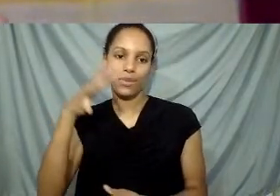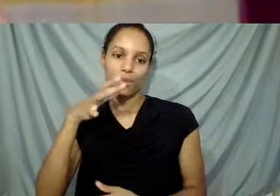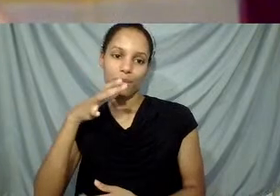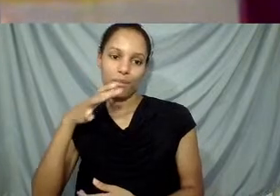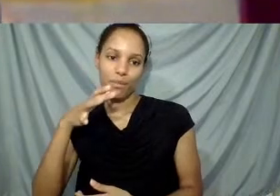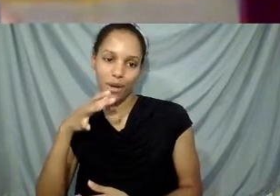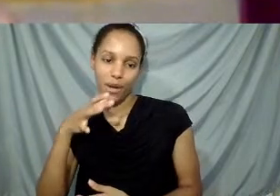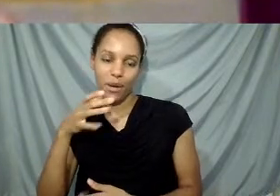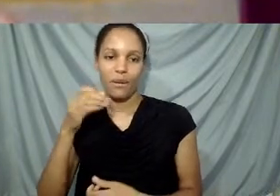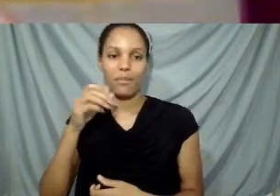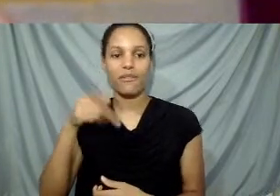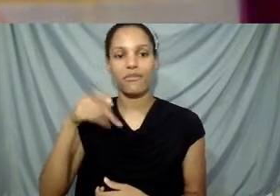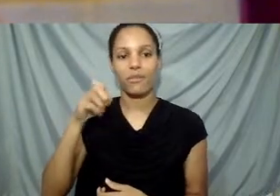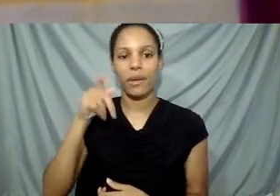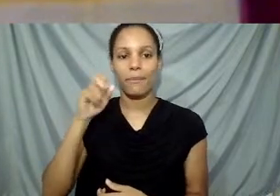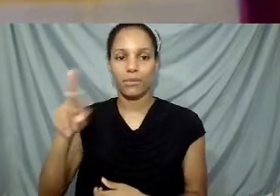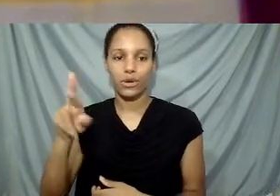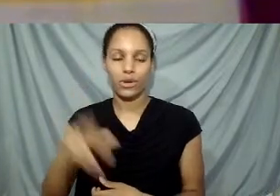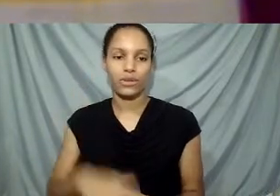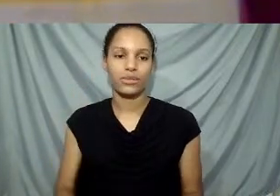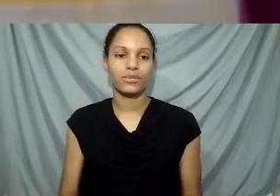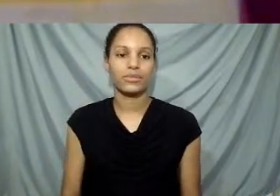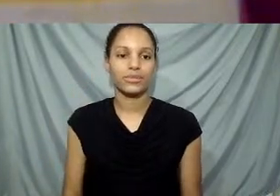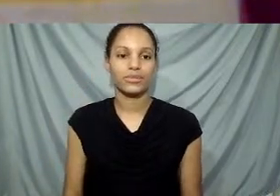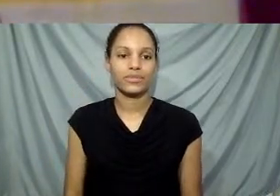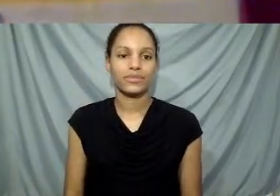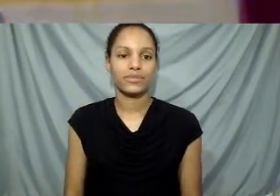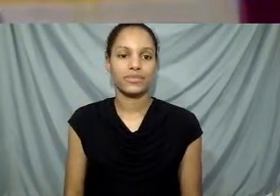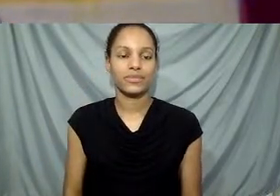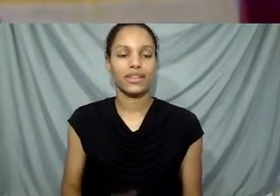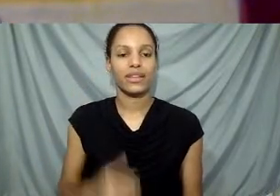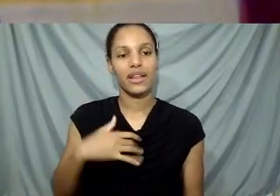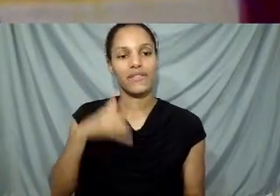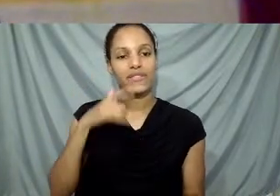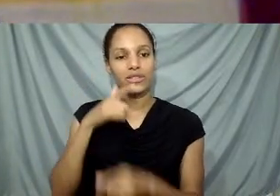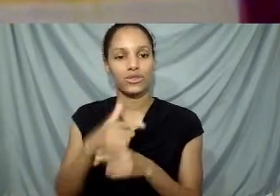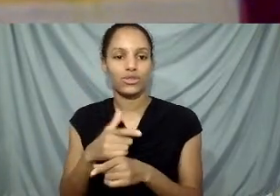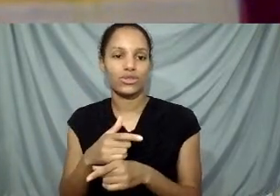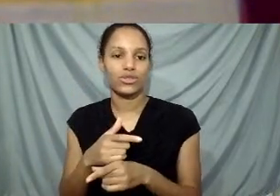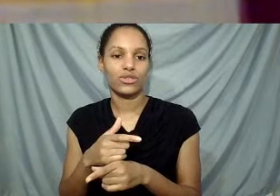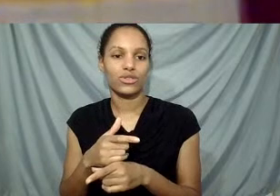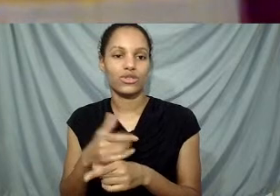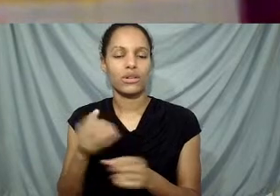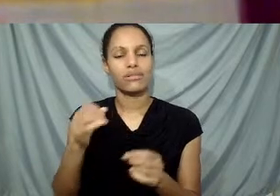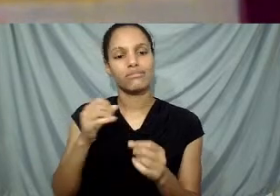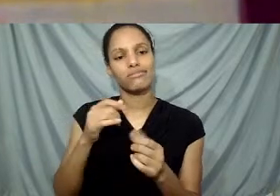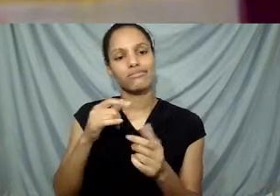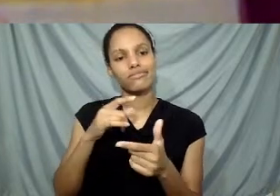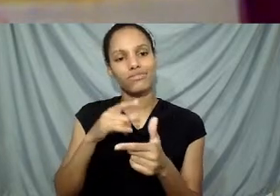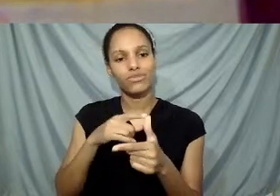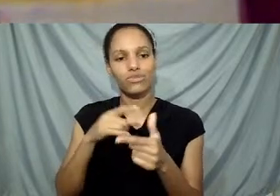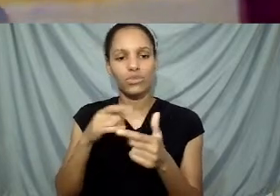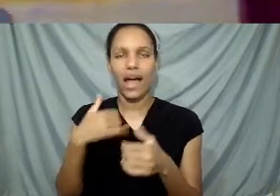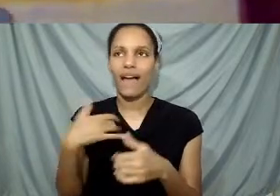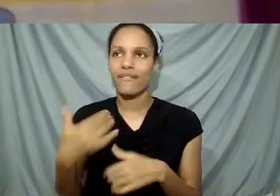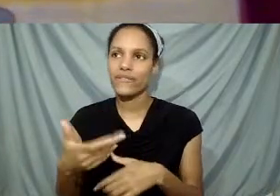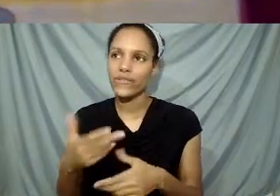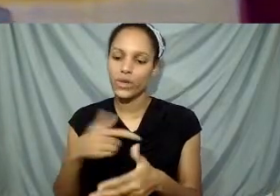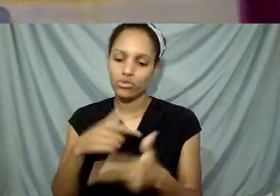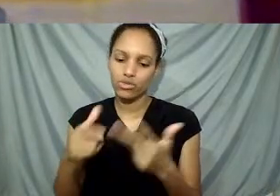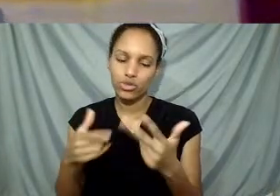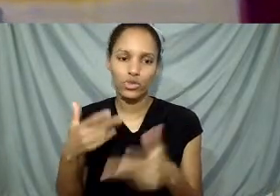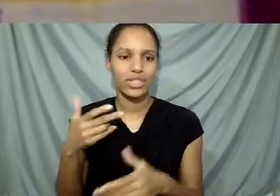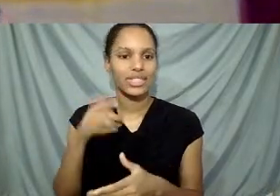the wife of Mike McGinnis, and I am the sister of Clifton, Moya, Roseanne, Nicole, Peter Gay, Daniel, Damar. Got